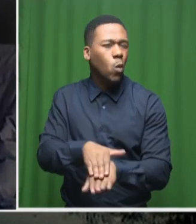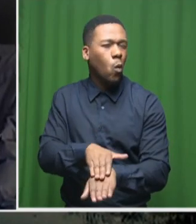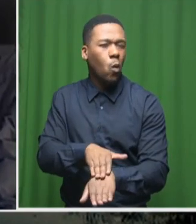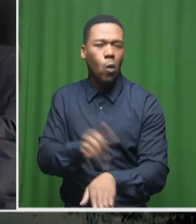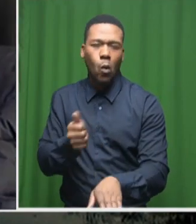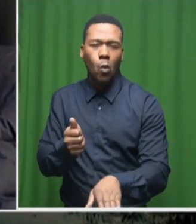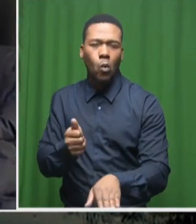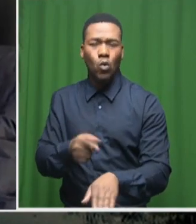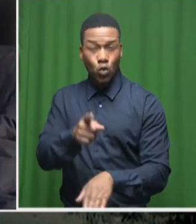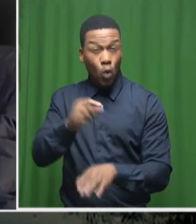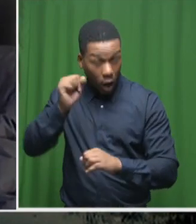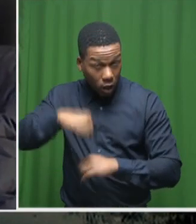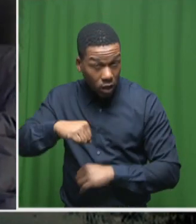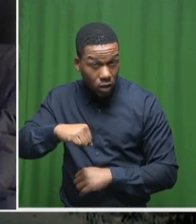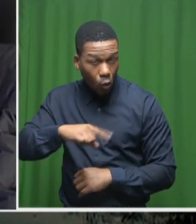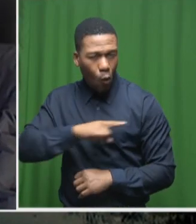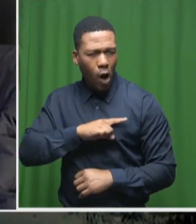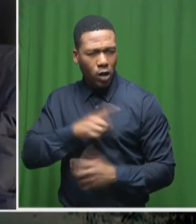this position?